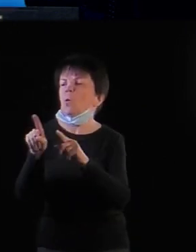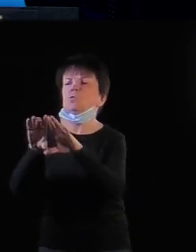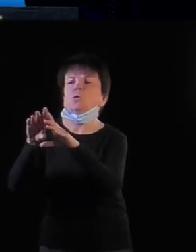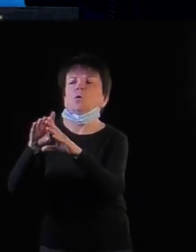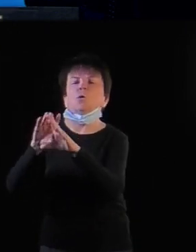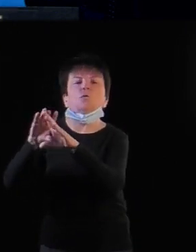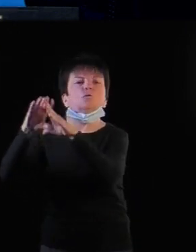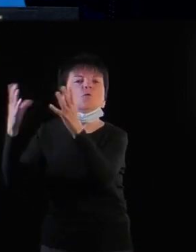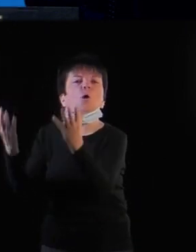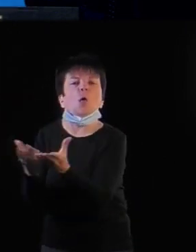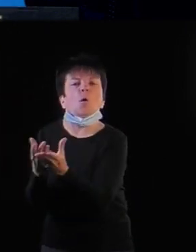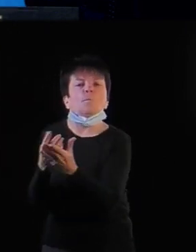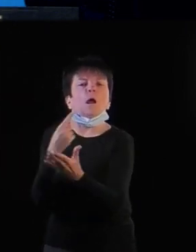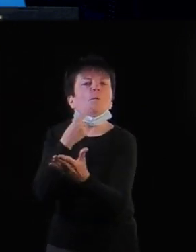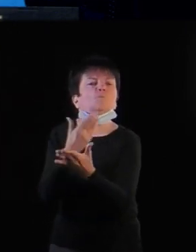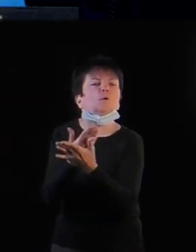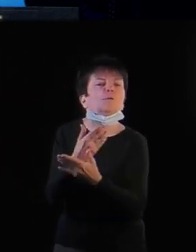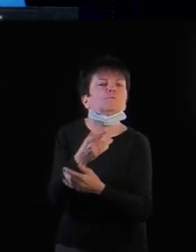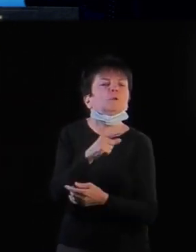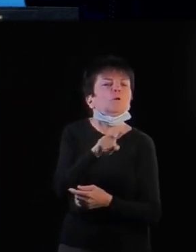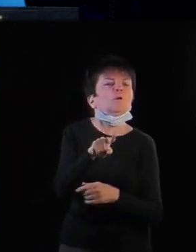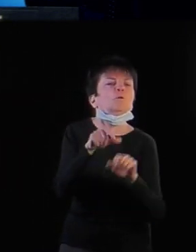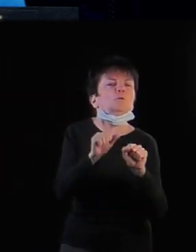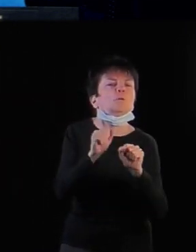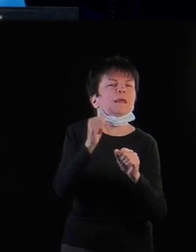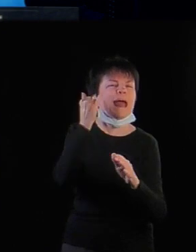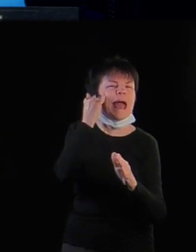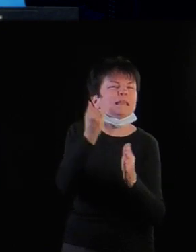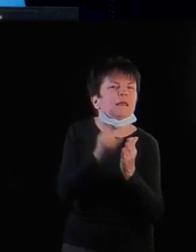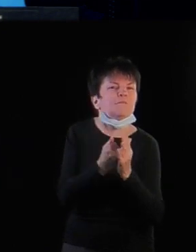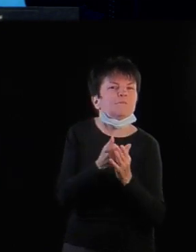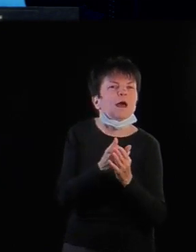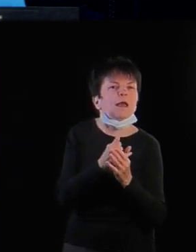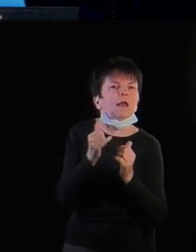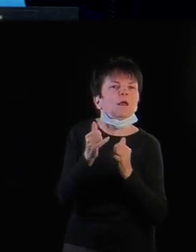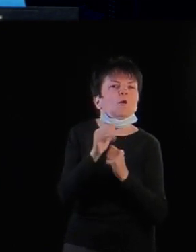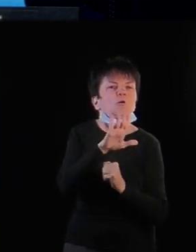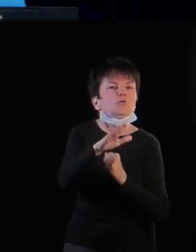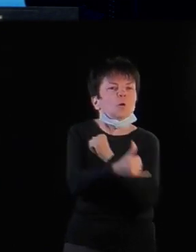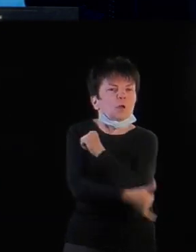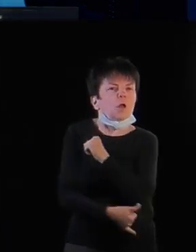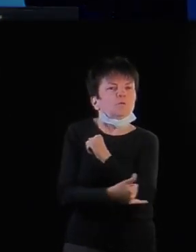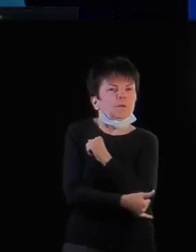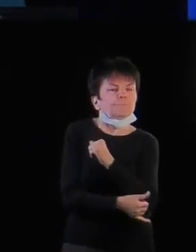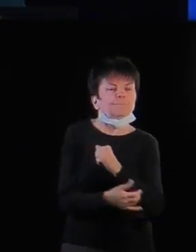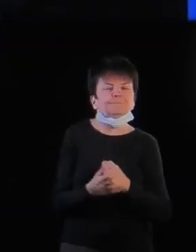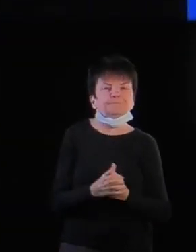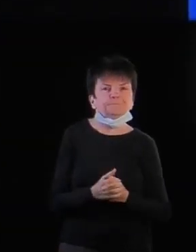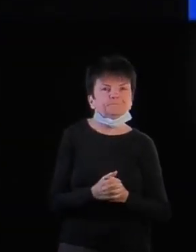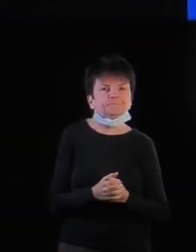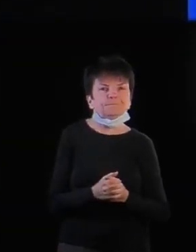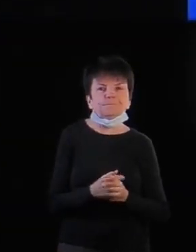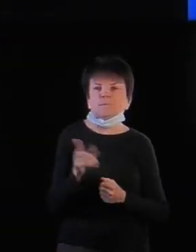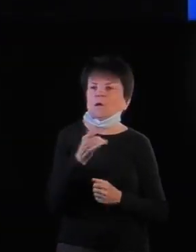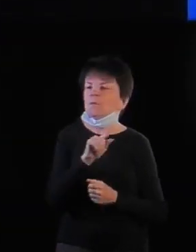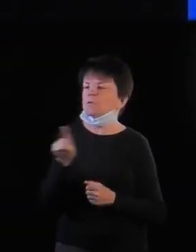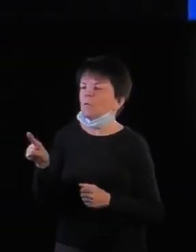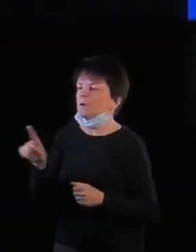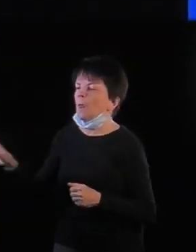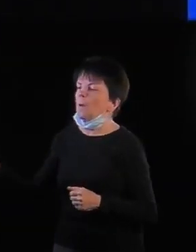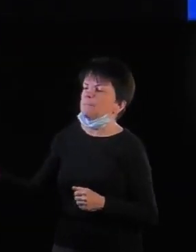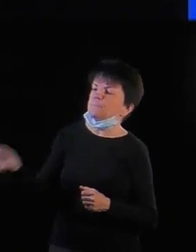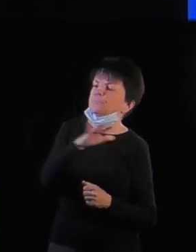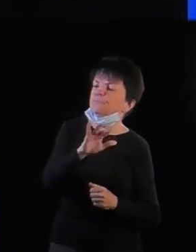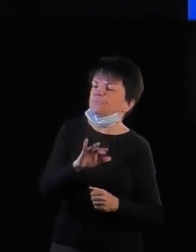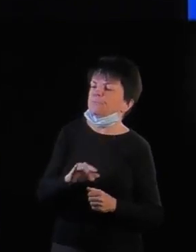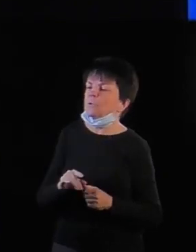globe and prove to me that you can identify your country. They would always go over, spin the globe,